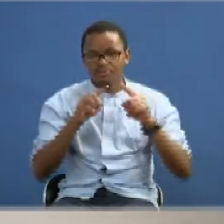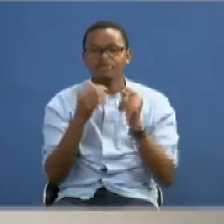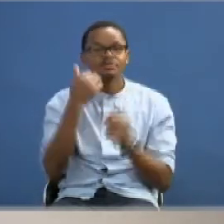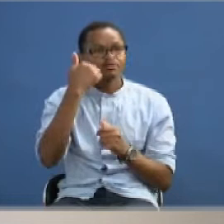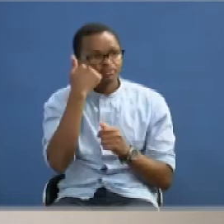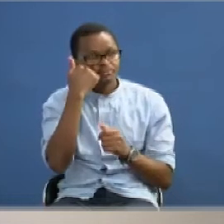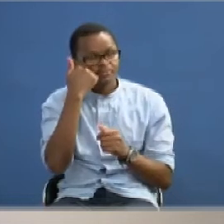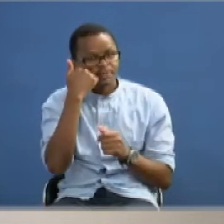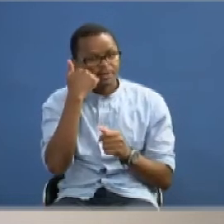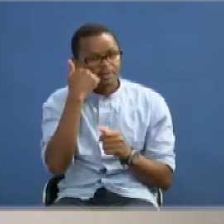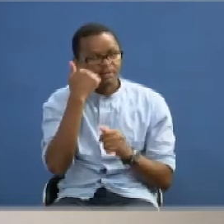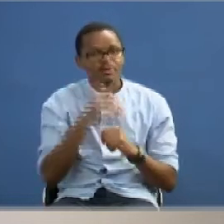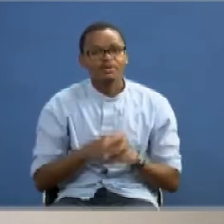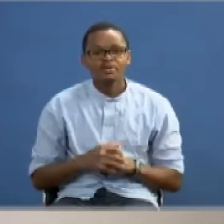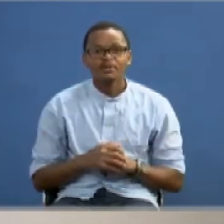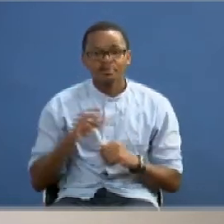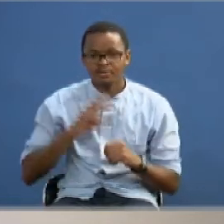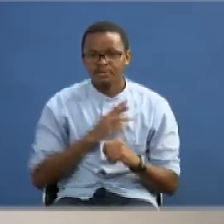disease. And therefore,